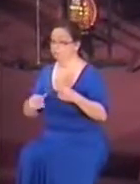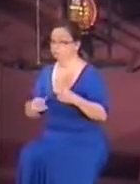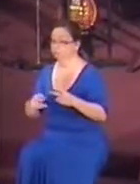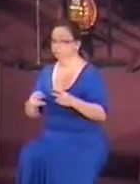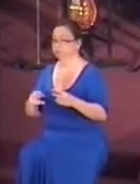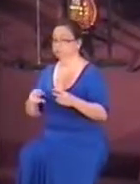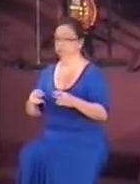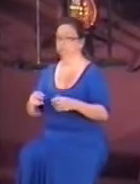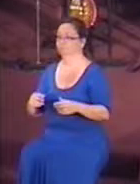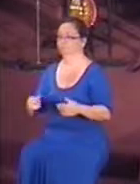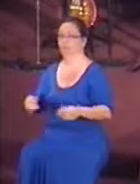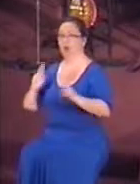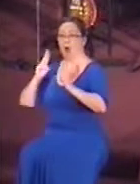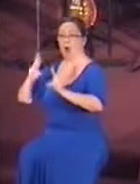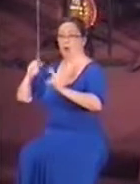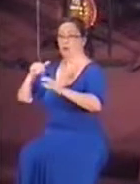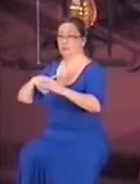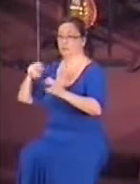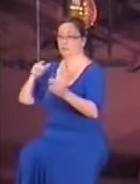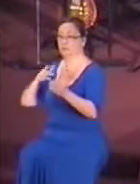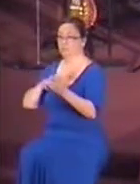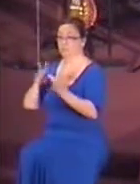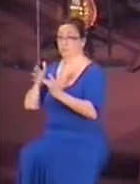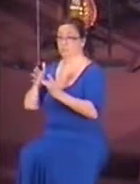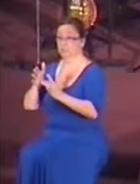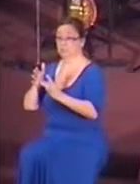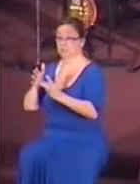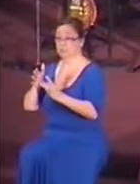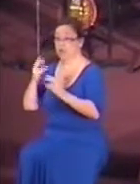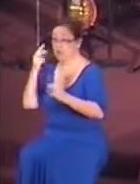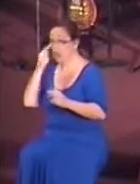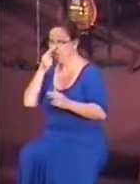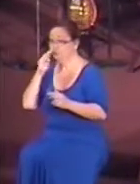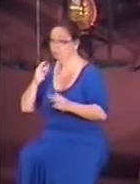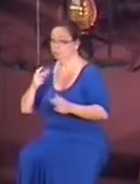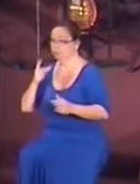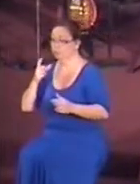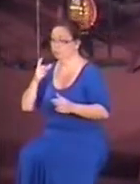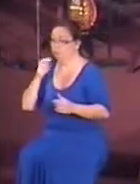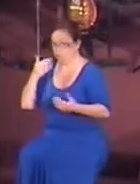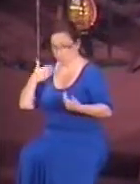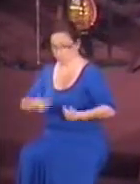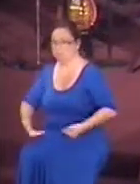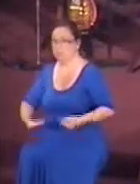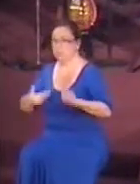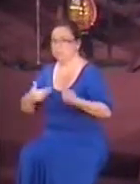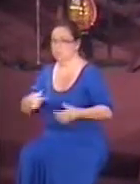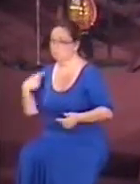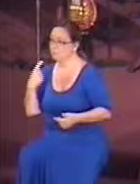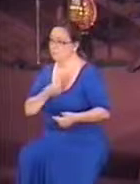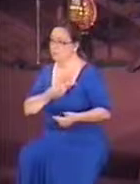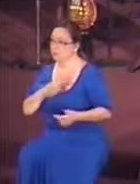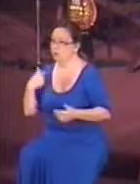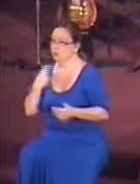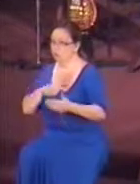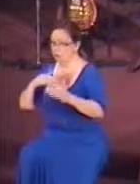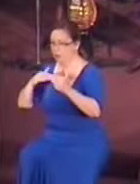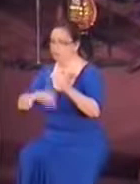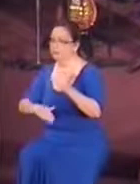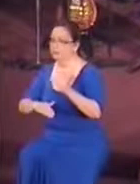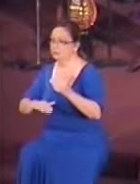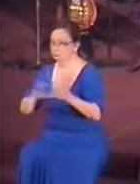Jesus with his doubts, what does that say about you and I, who are probably considerably lesser than